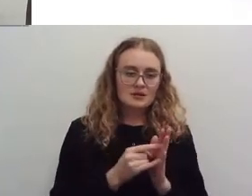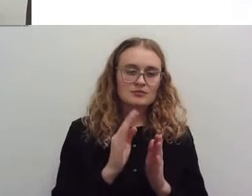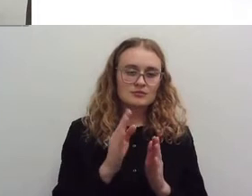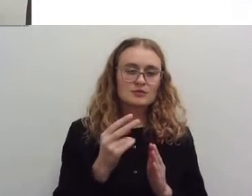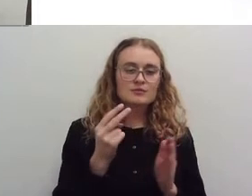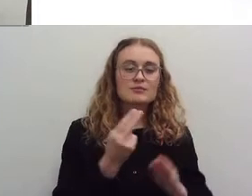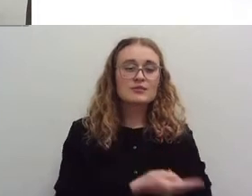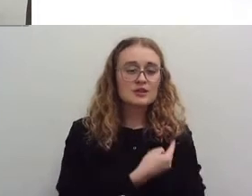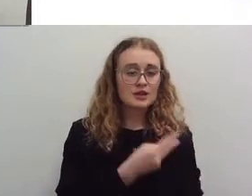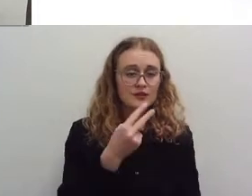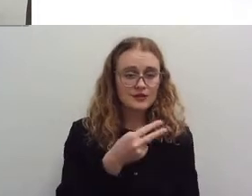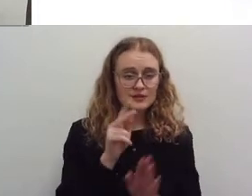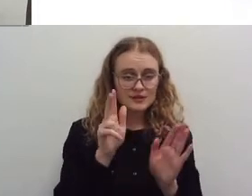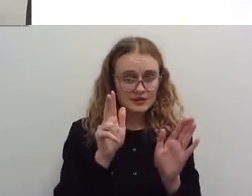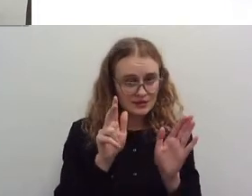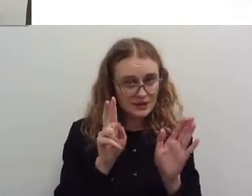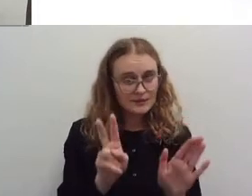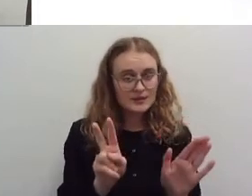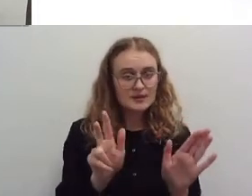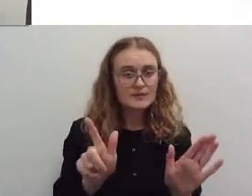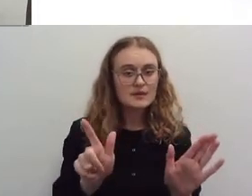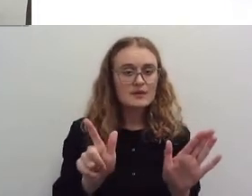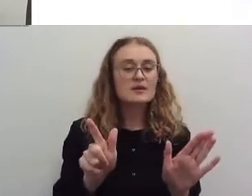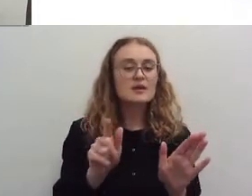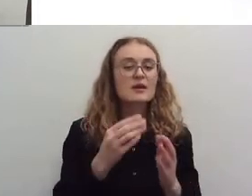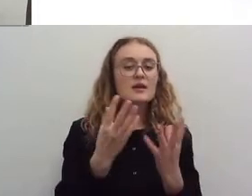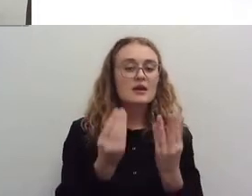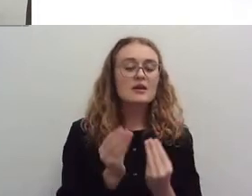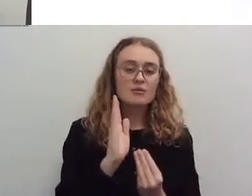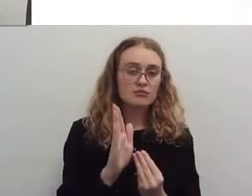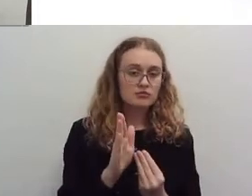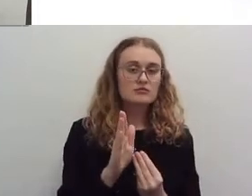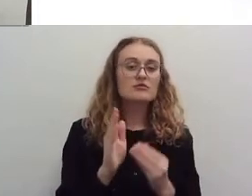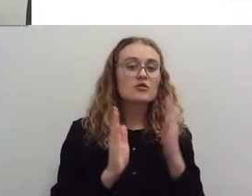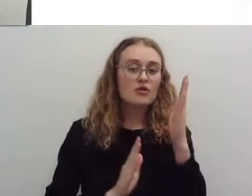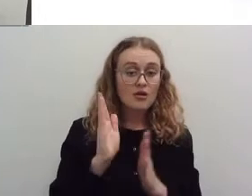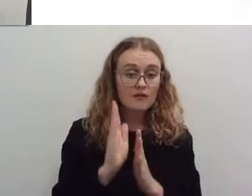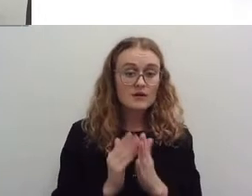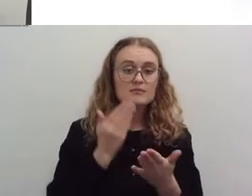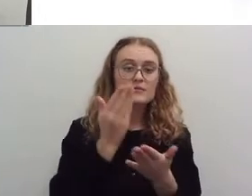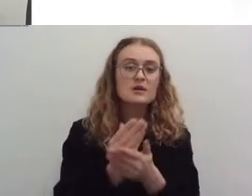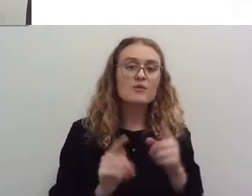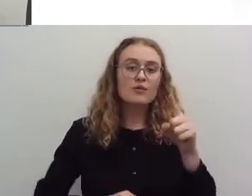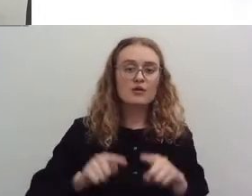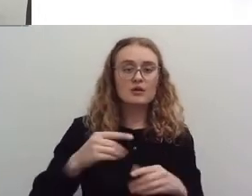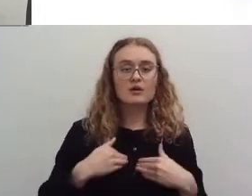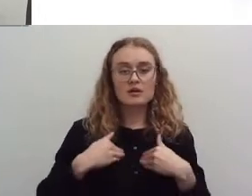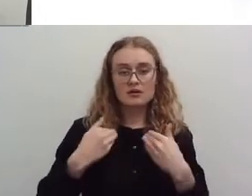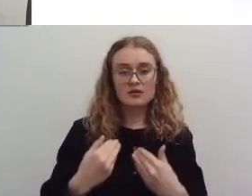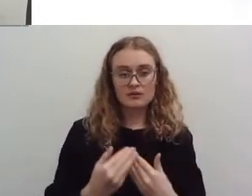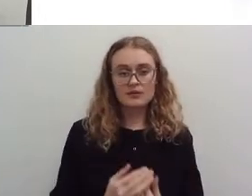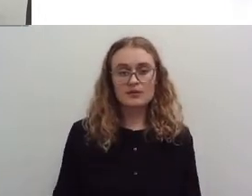to provide better support for a good start in life. We are also planning a